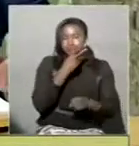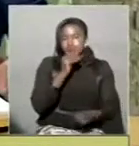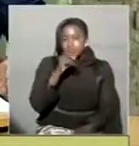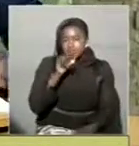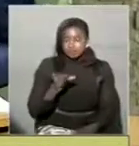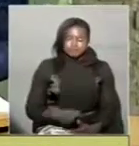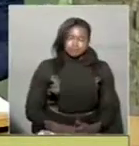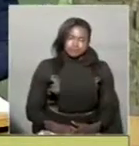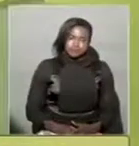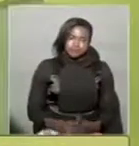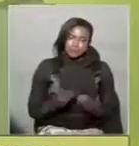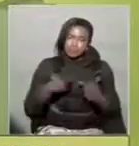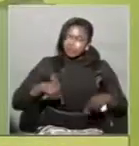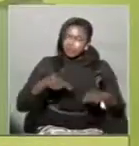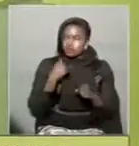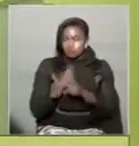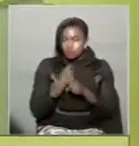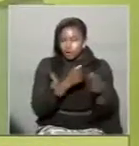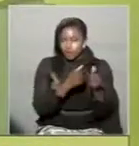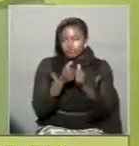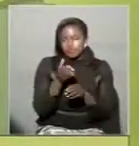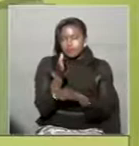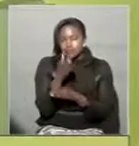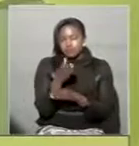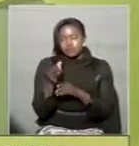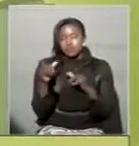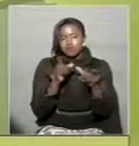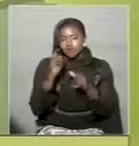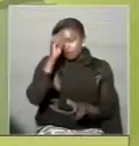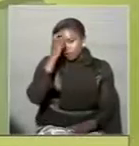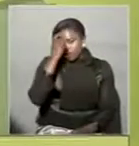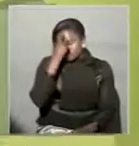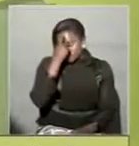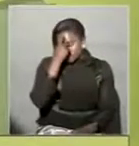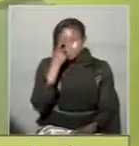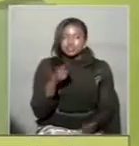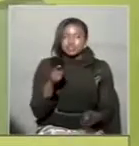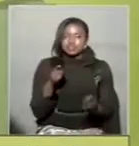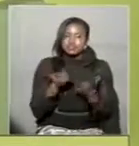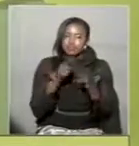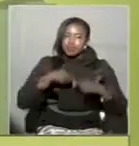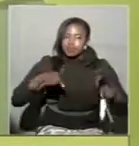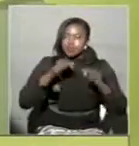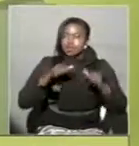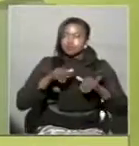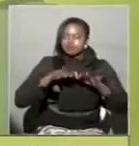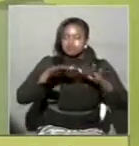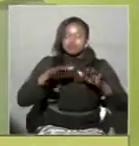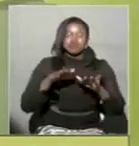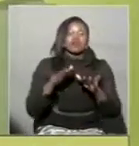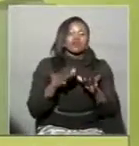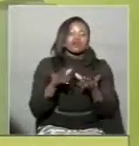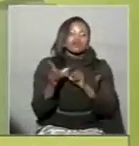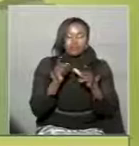working together very closely now with the Ministry of Local Government, so that we can prevail over the local governments and